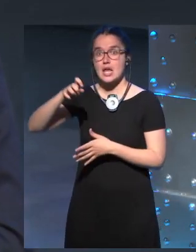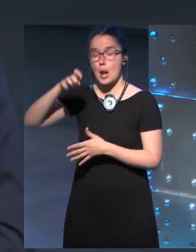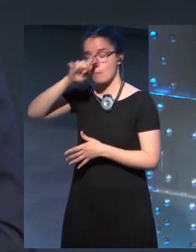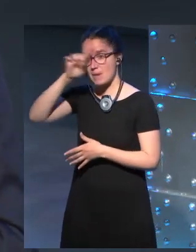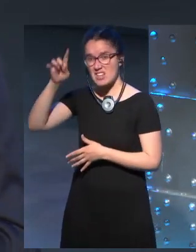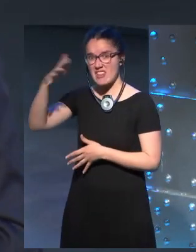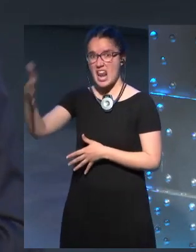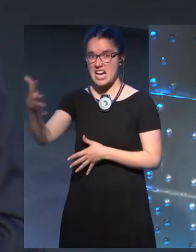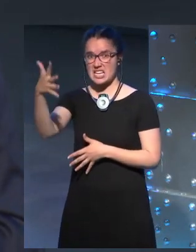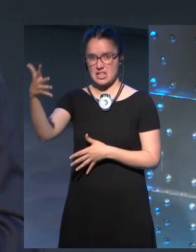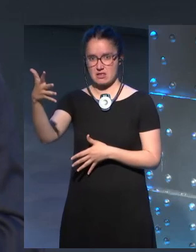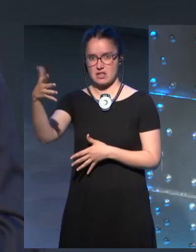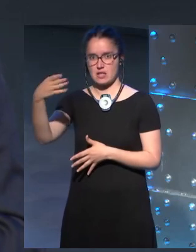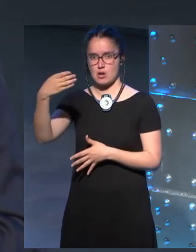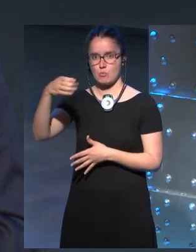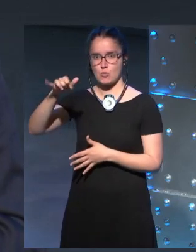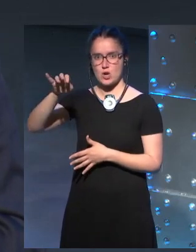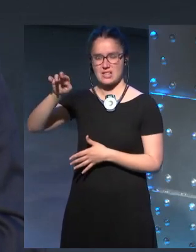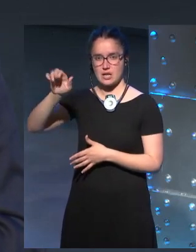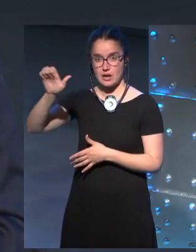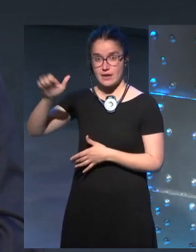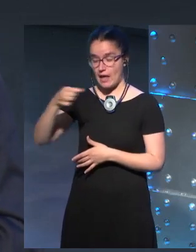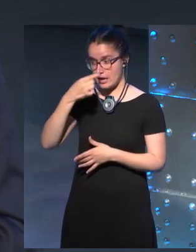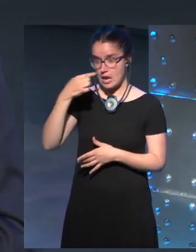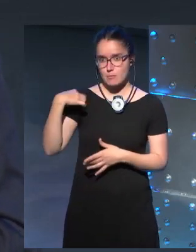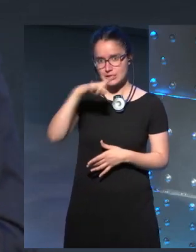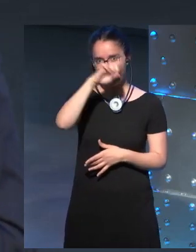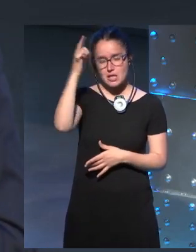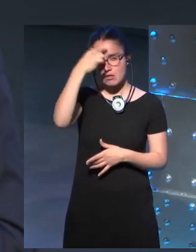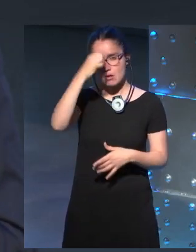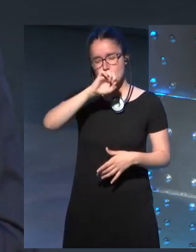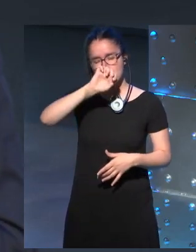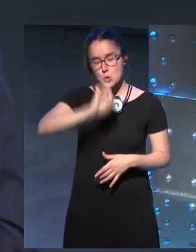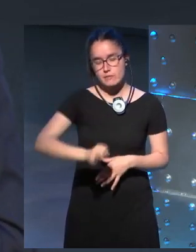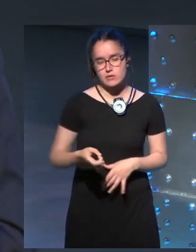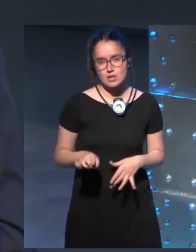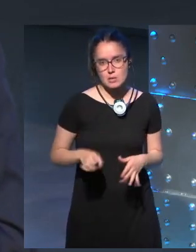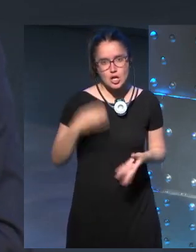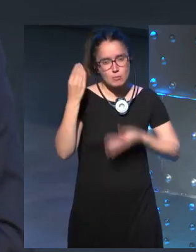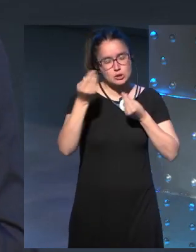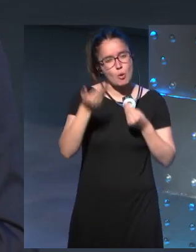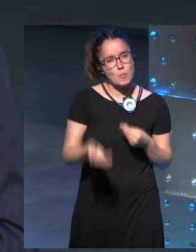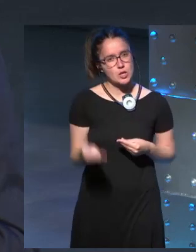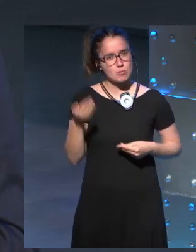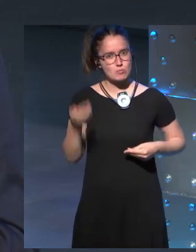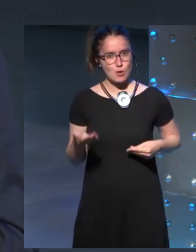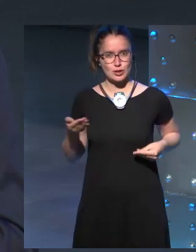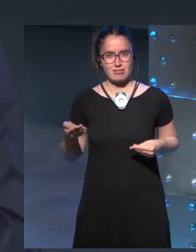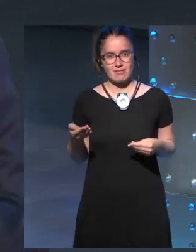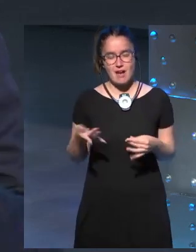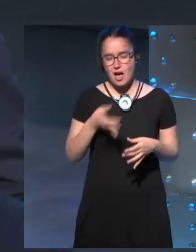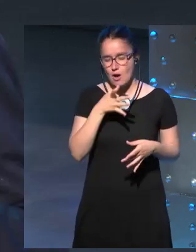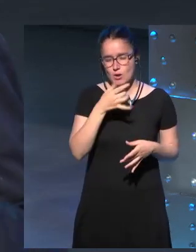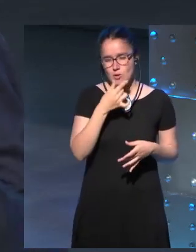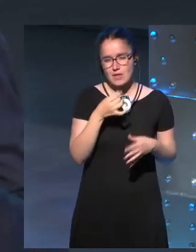and the 5th Champions League's Real Madrid. And last year's Real Madrid was amazing.